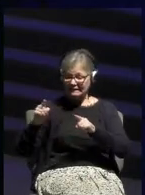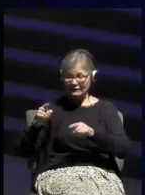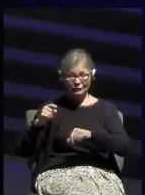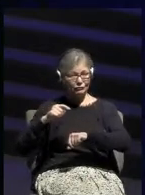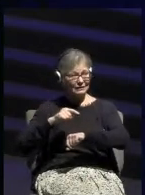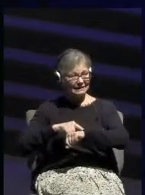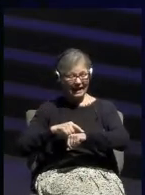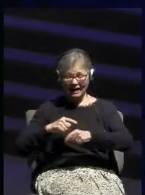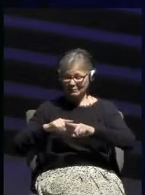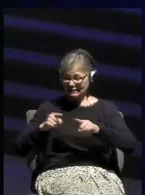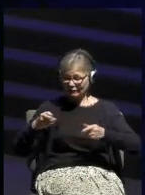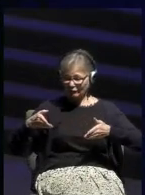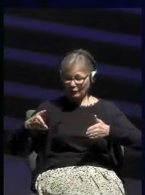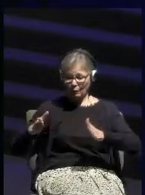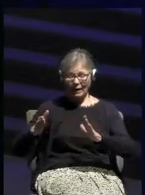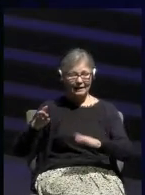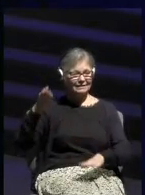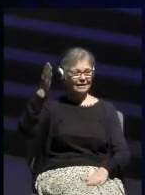and in different ways,